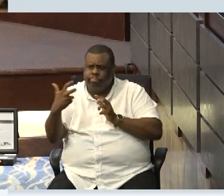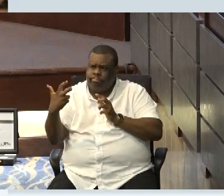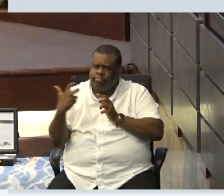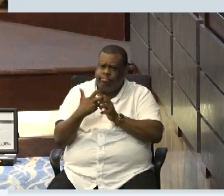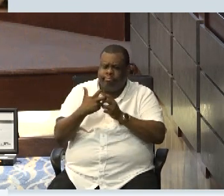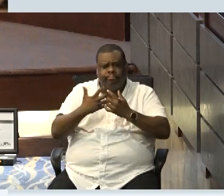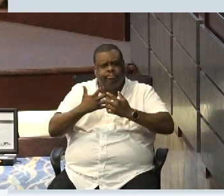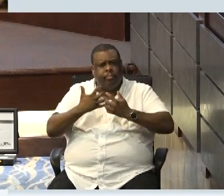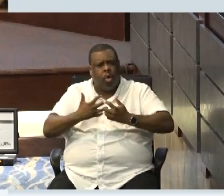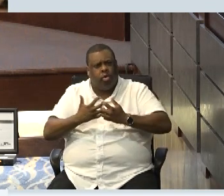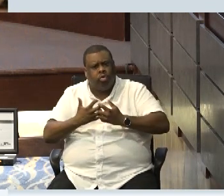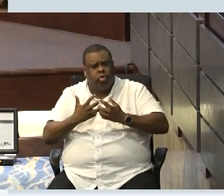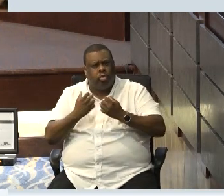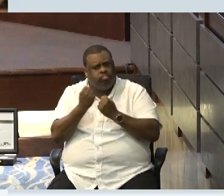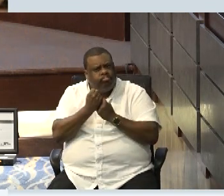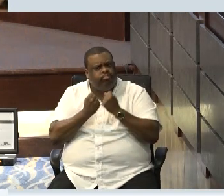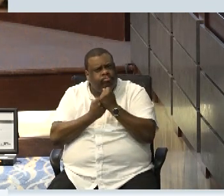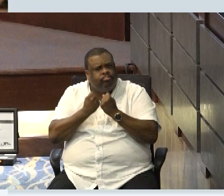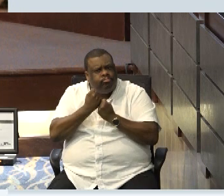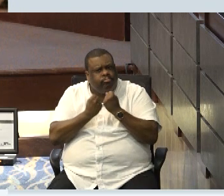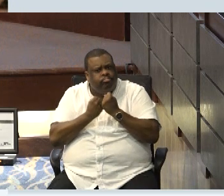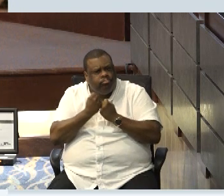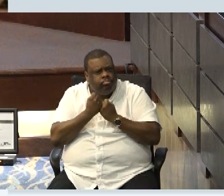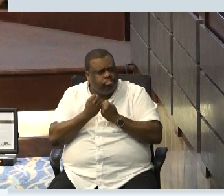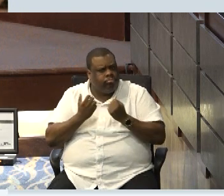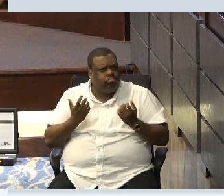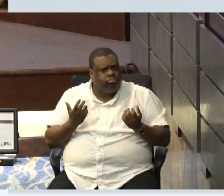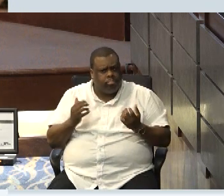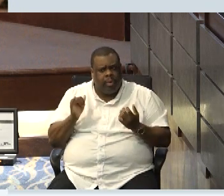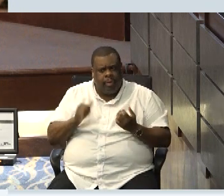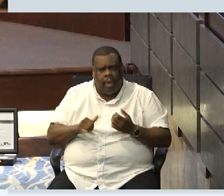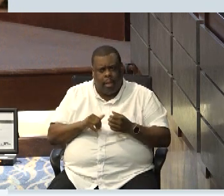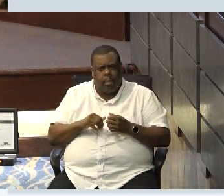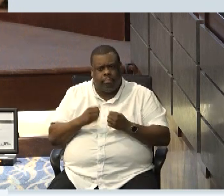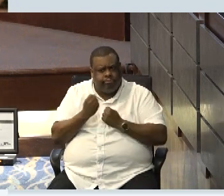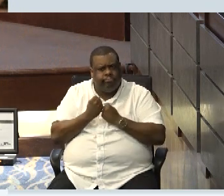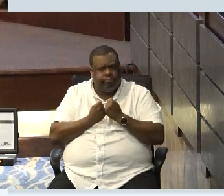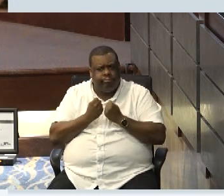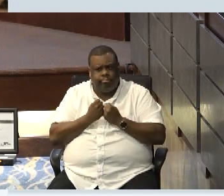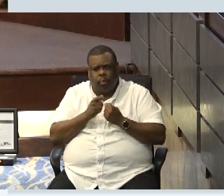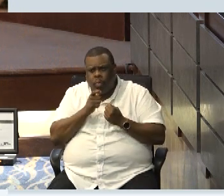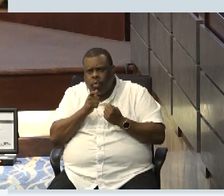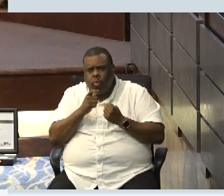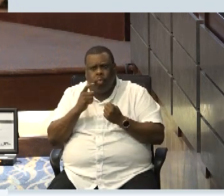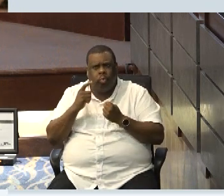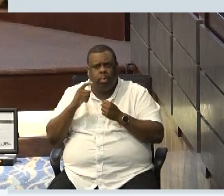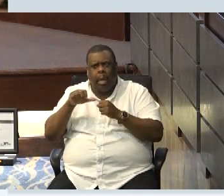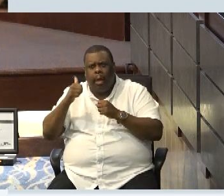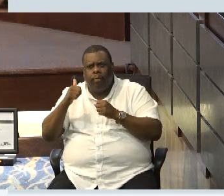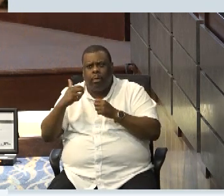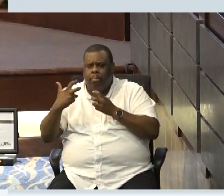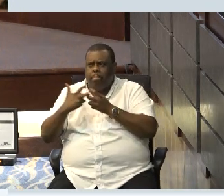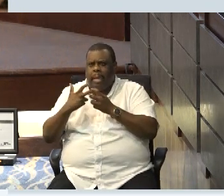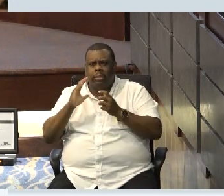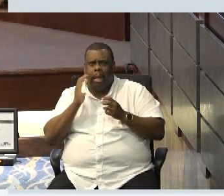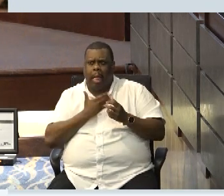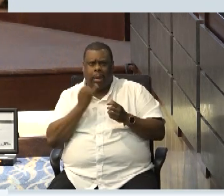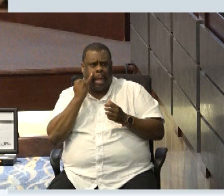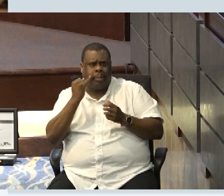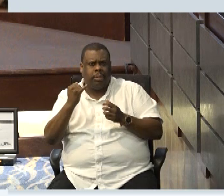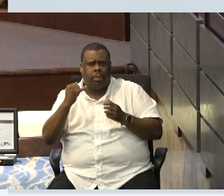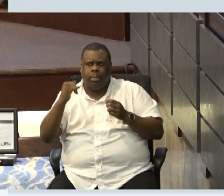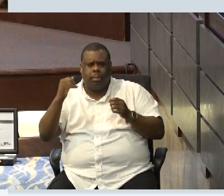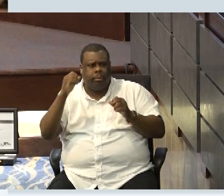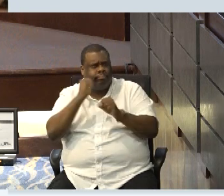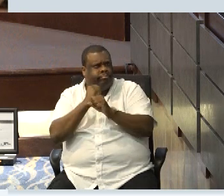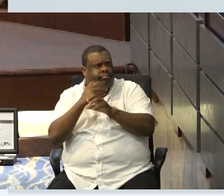level and spell out a multi-phase project that can be successful not only in